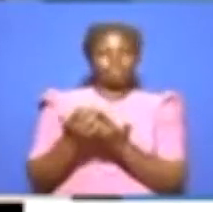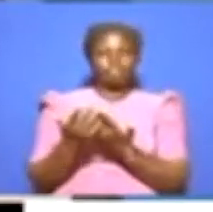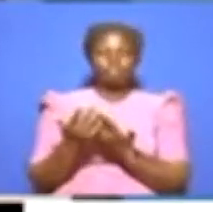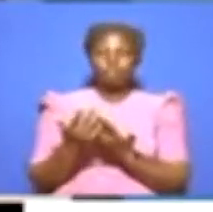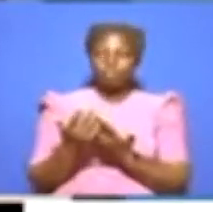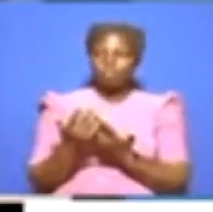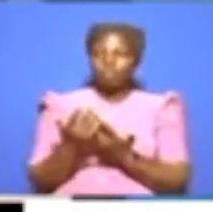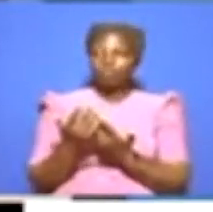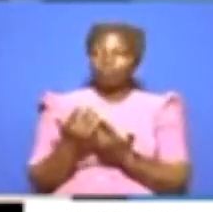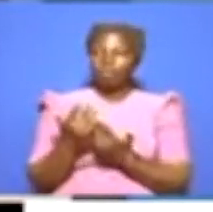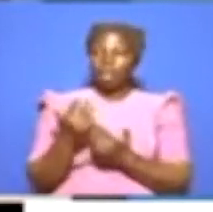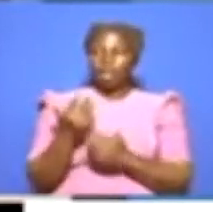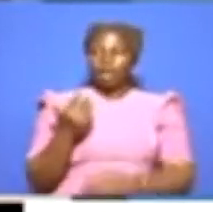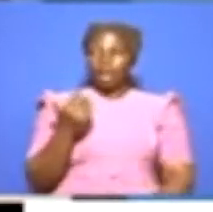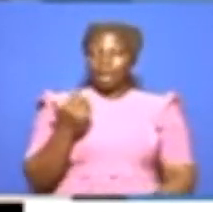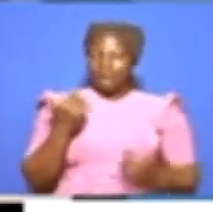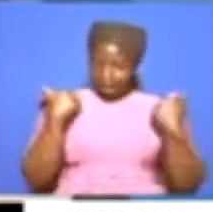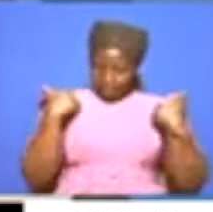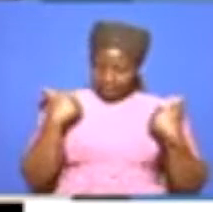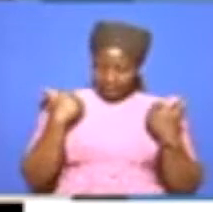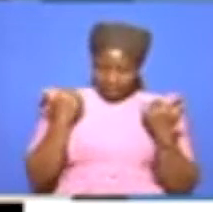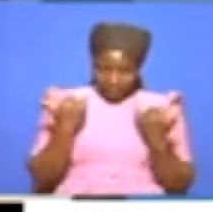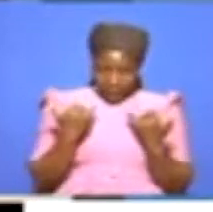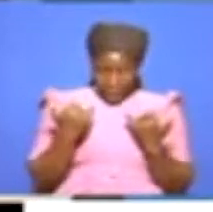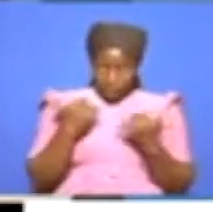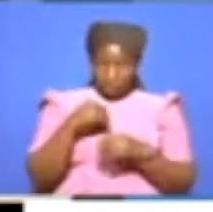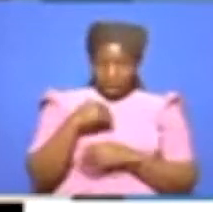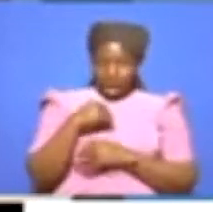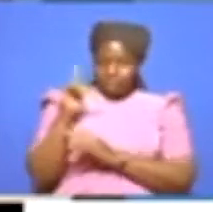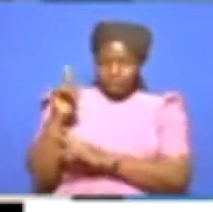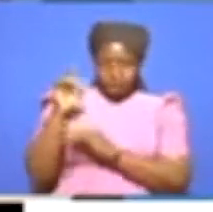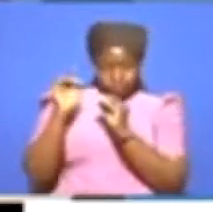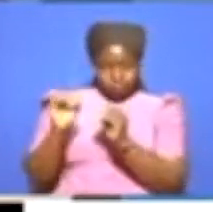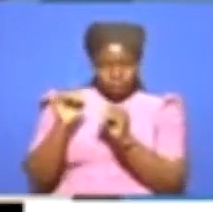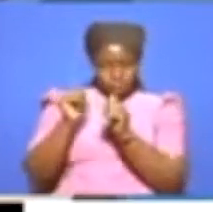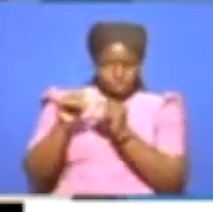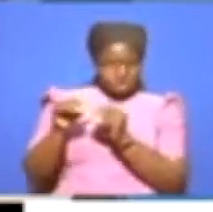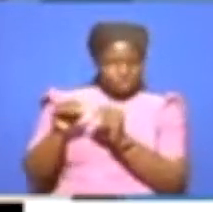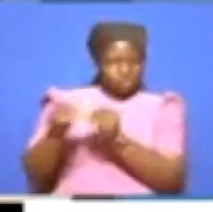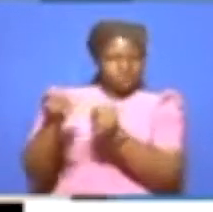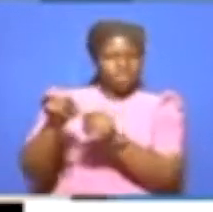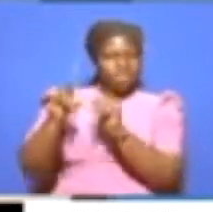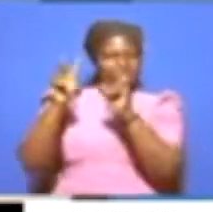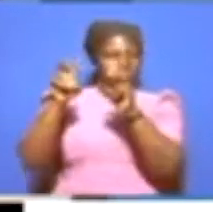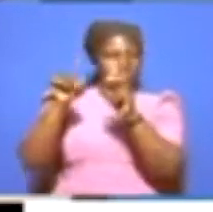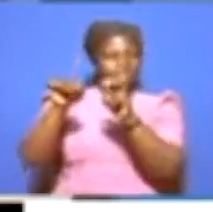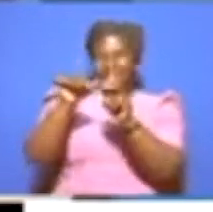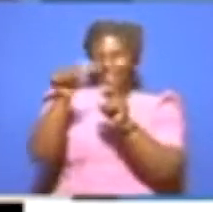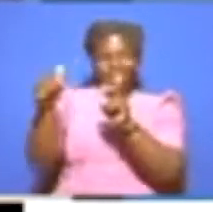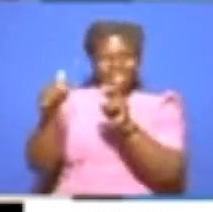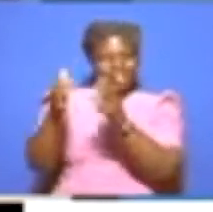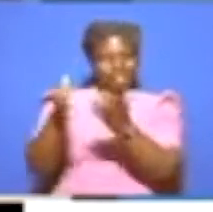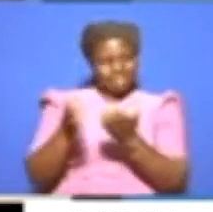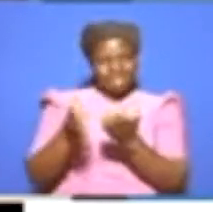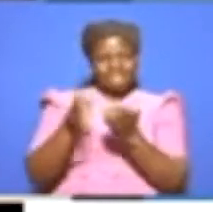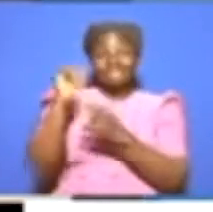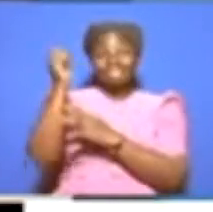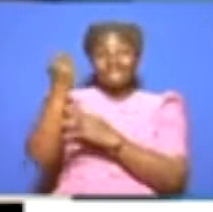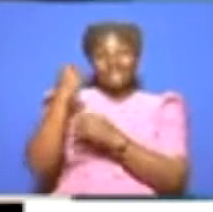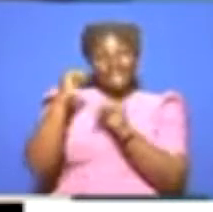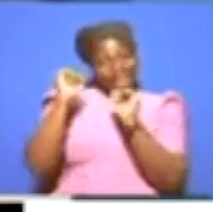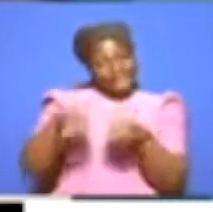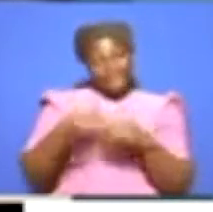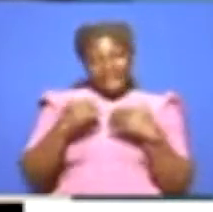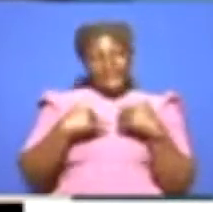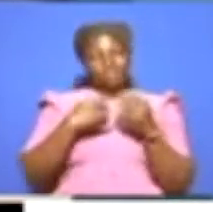are harmonized in terms of dealing with this issue is another issue that was identified as wanting. So Kenya may pass certain laws, but if the